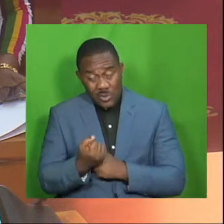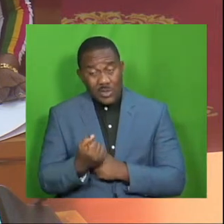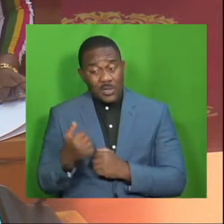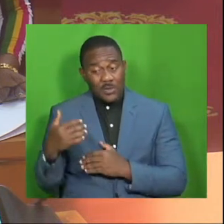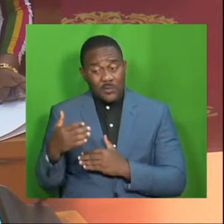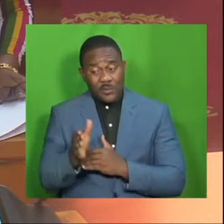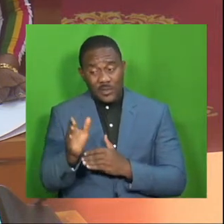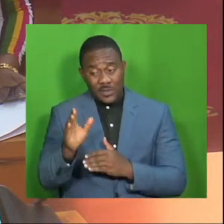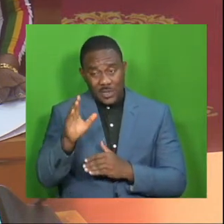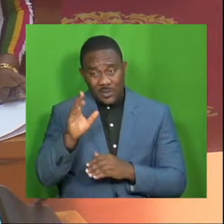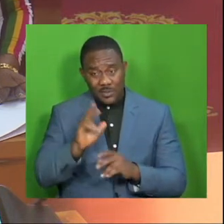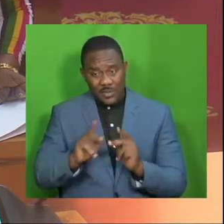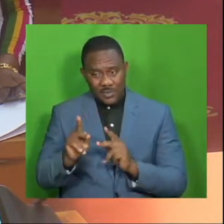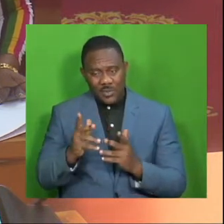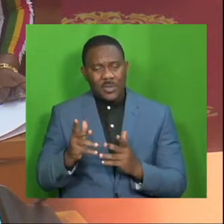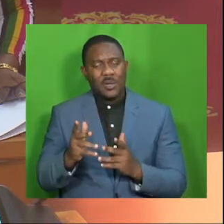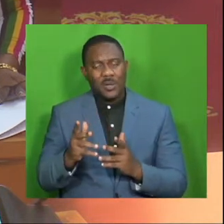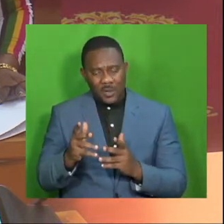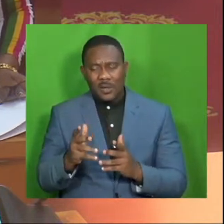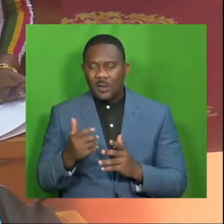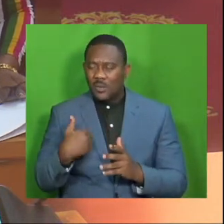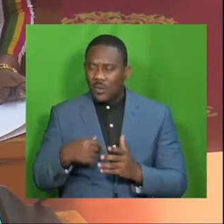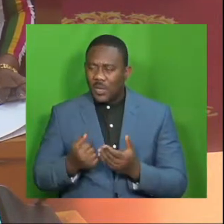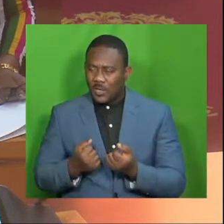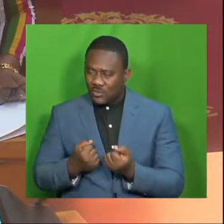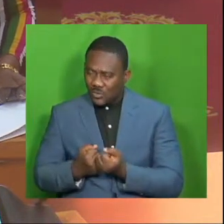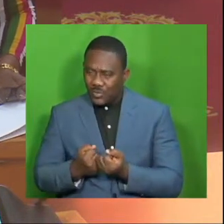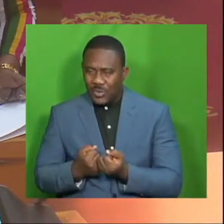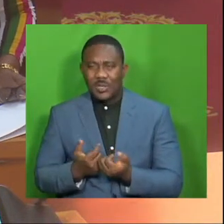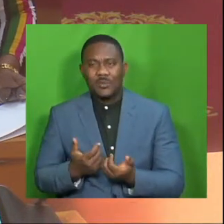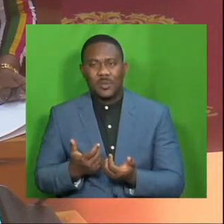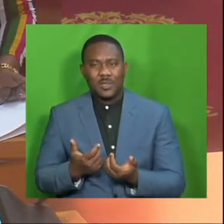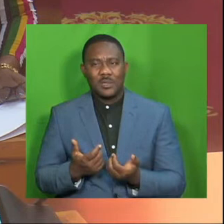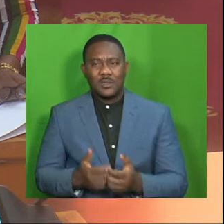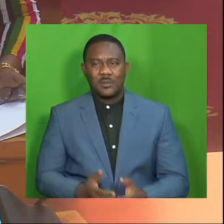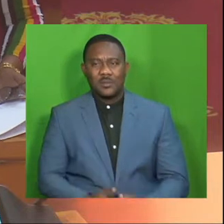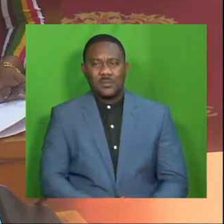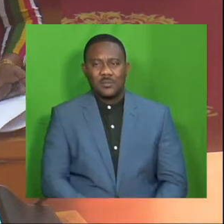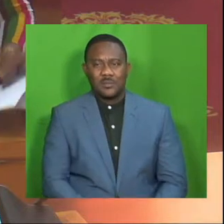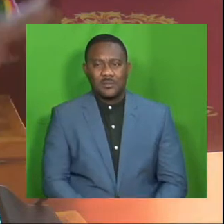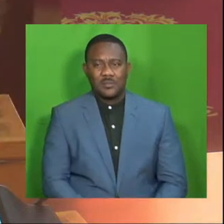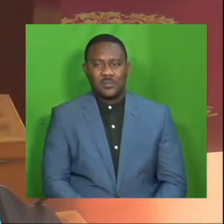folks. We are in to support them, not to make their life harder. Thank you.